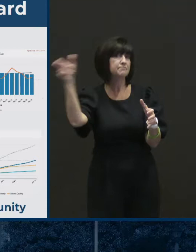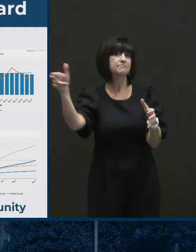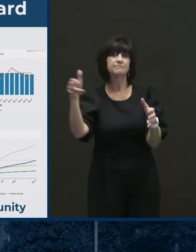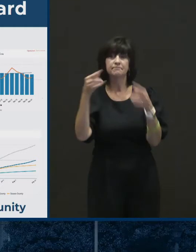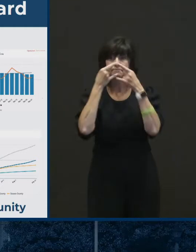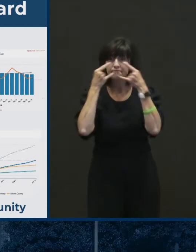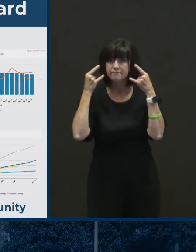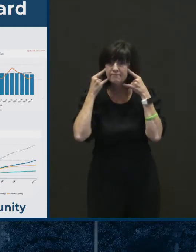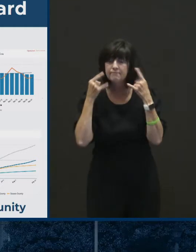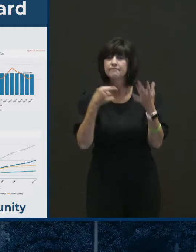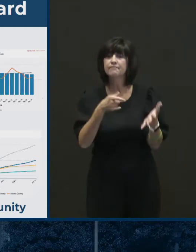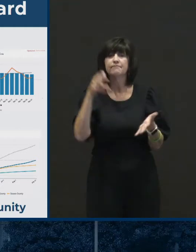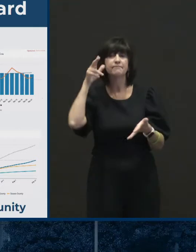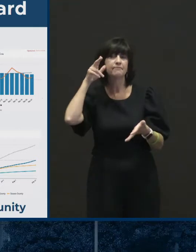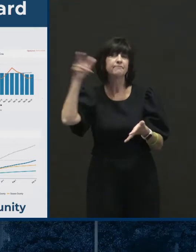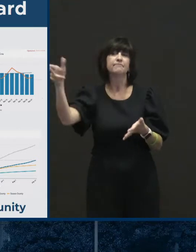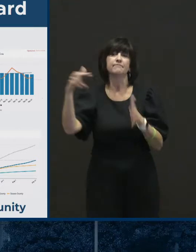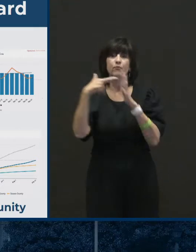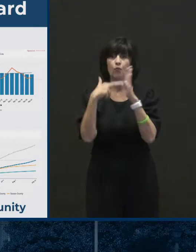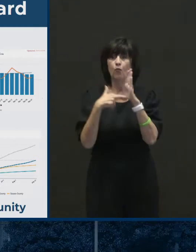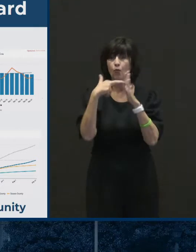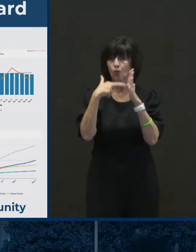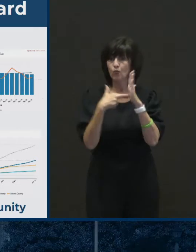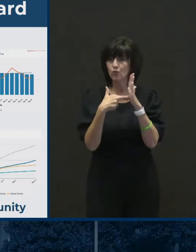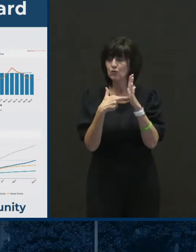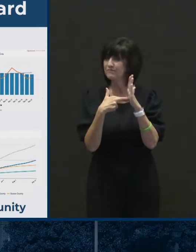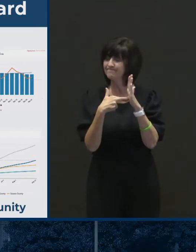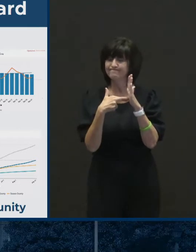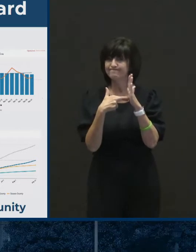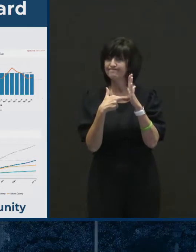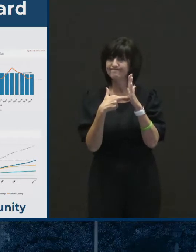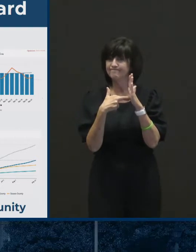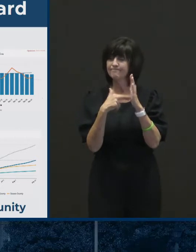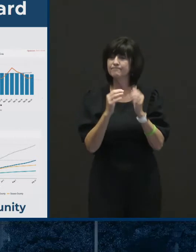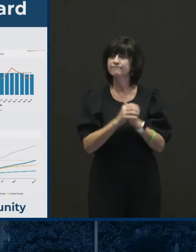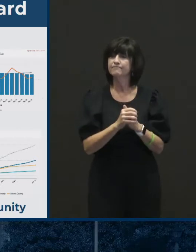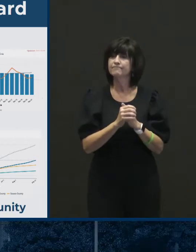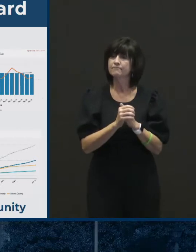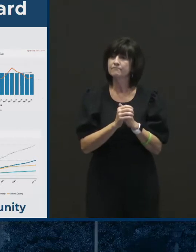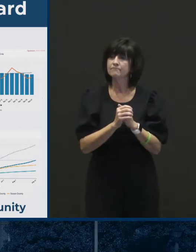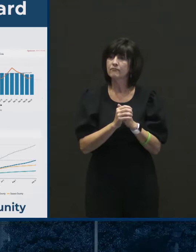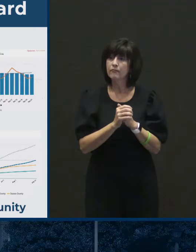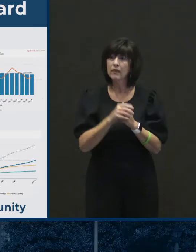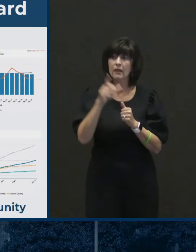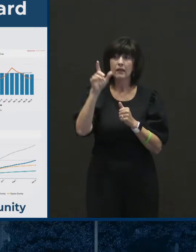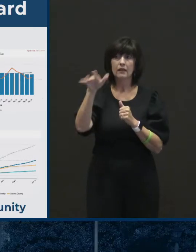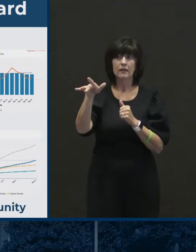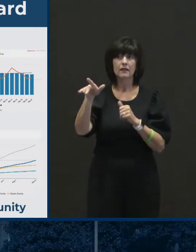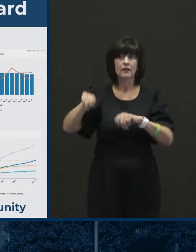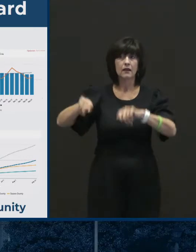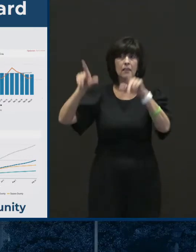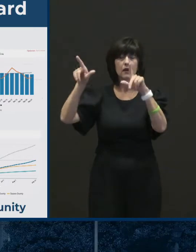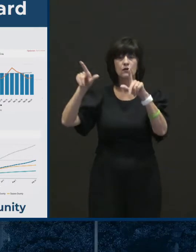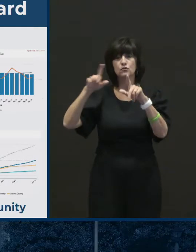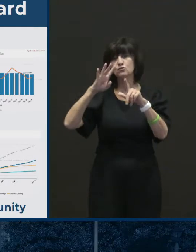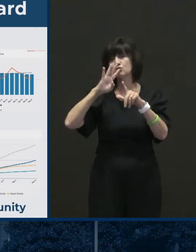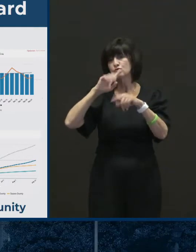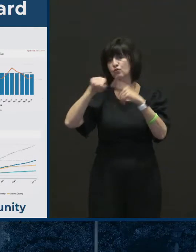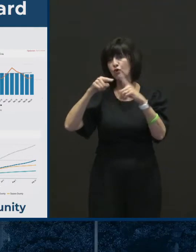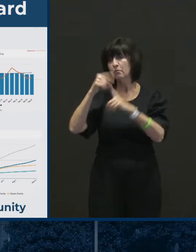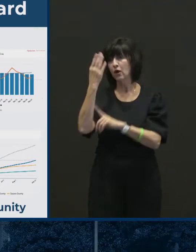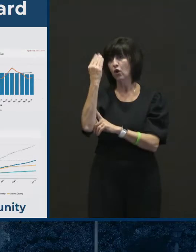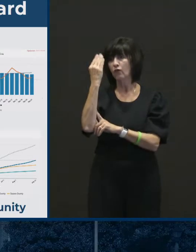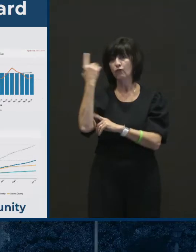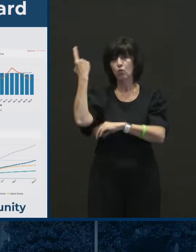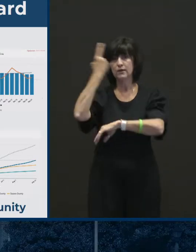keeping away from large gatherings. Here's the 14-day view on hospitalizations. As I said, we're pretty